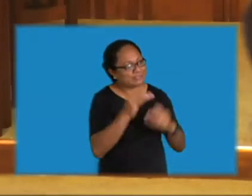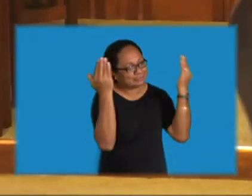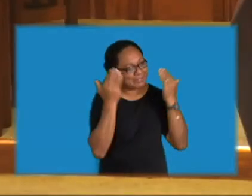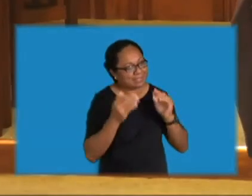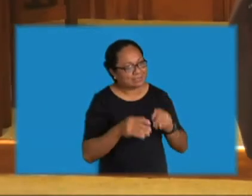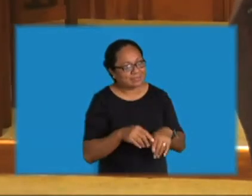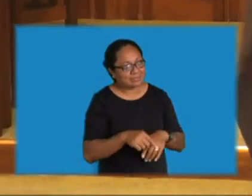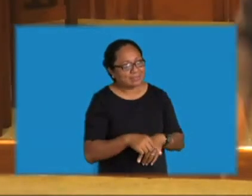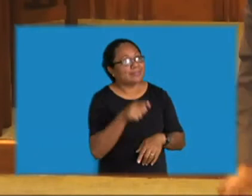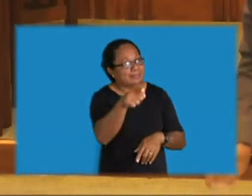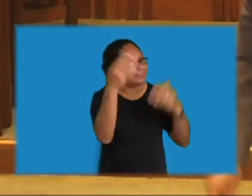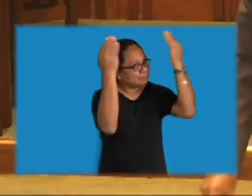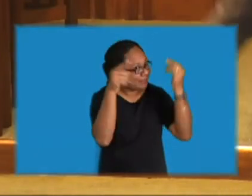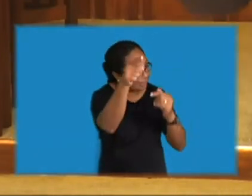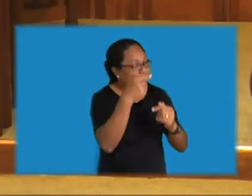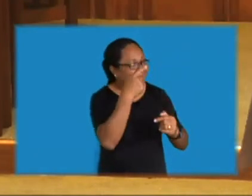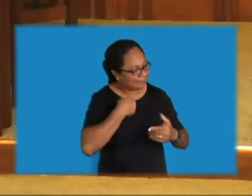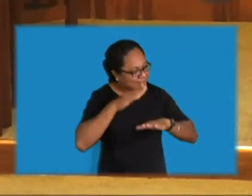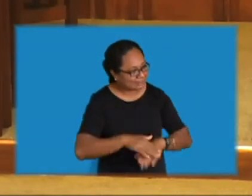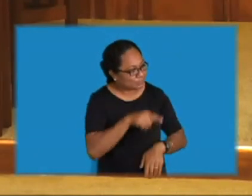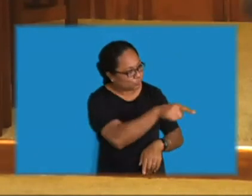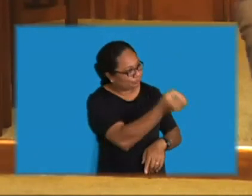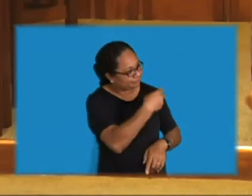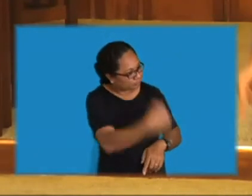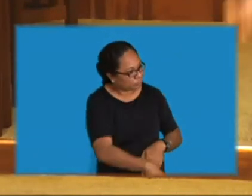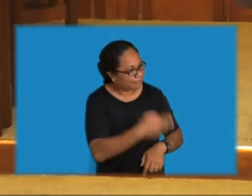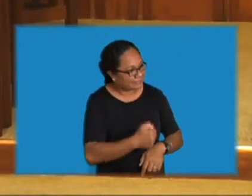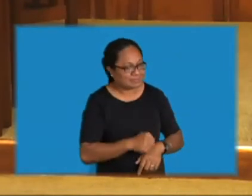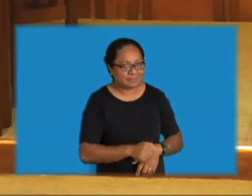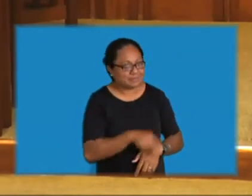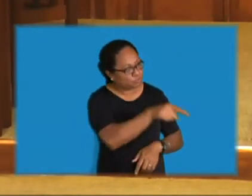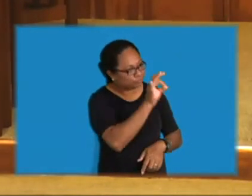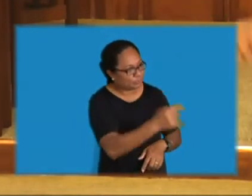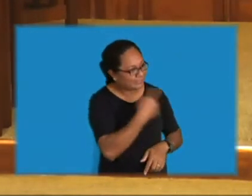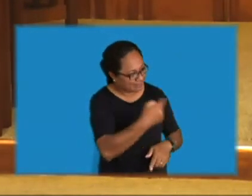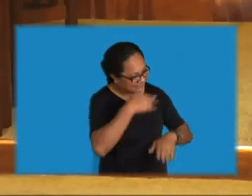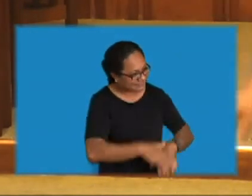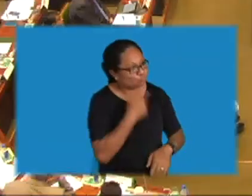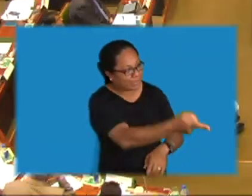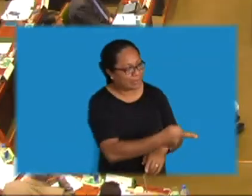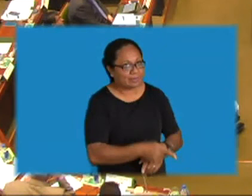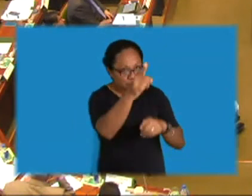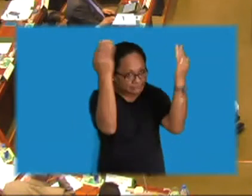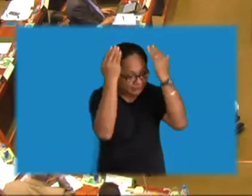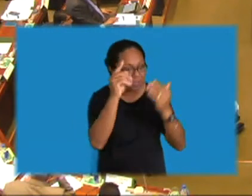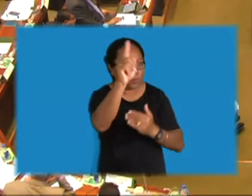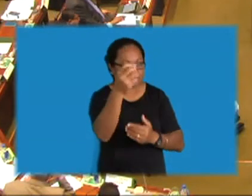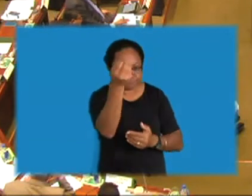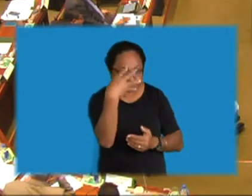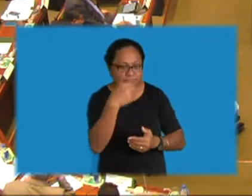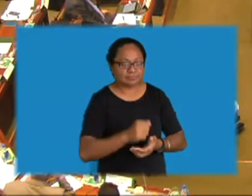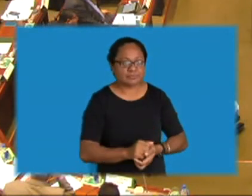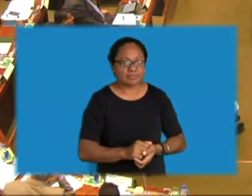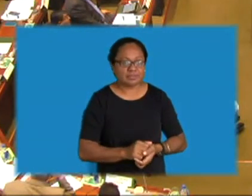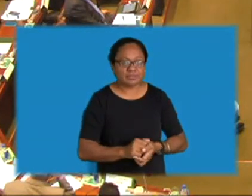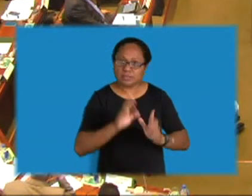Order. It's the Speaker who will order me to sit down. Please don't say that again. Don't say that again. Order. I am on